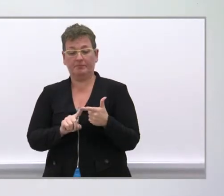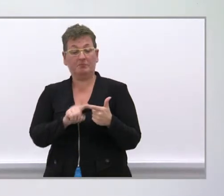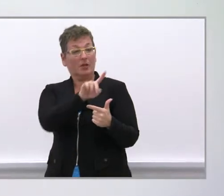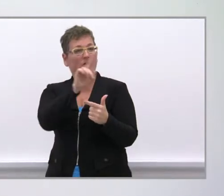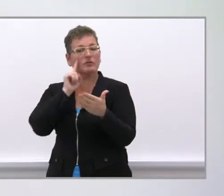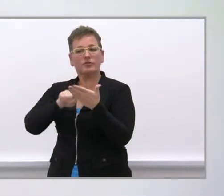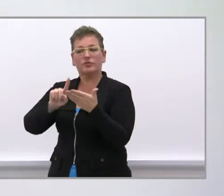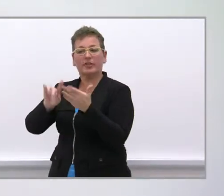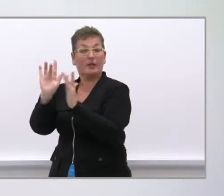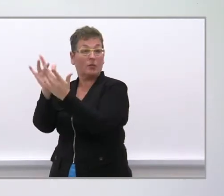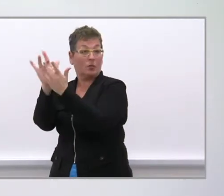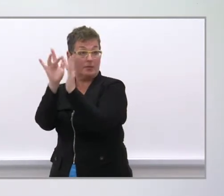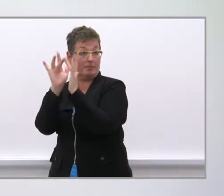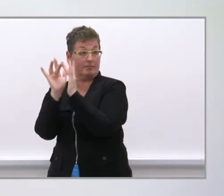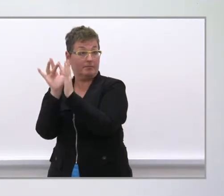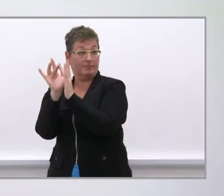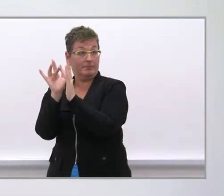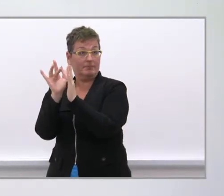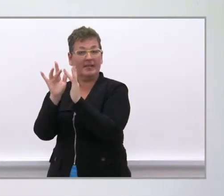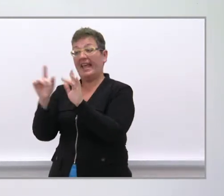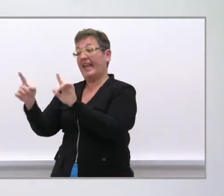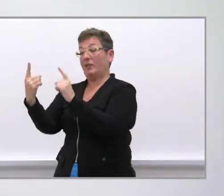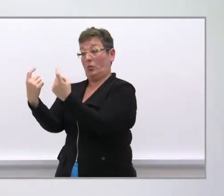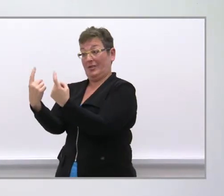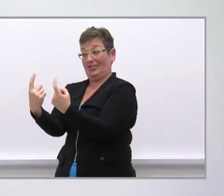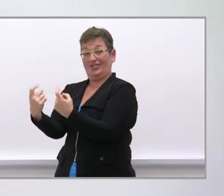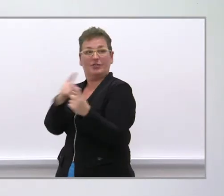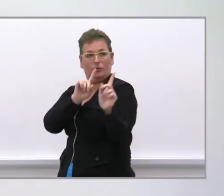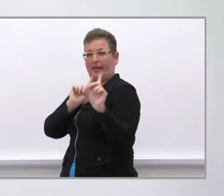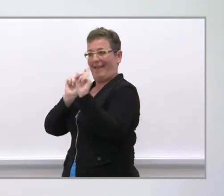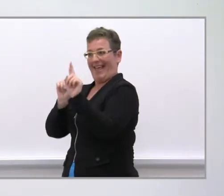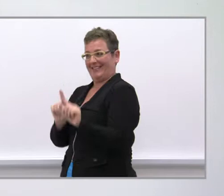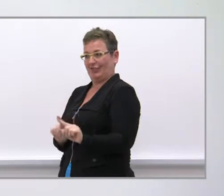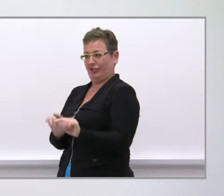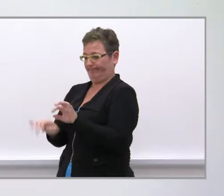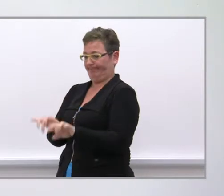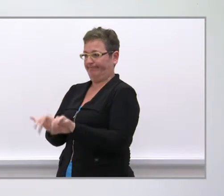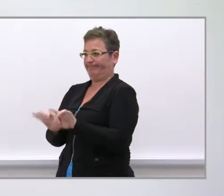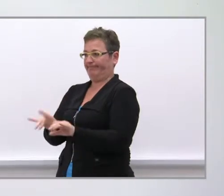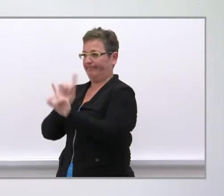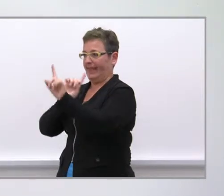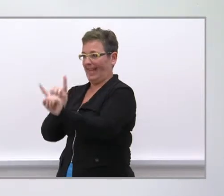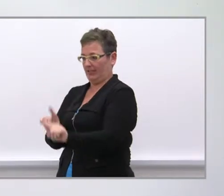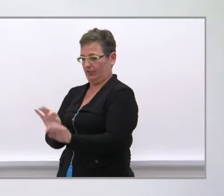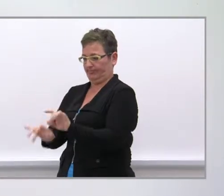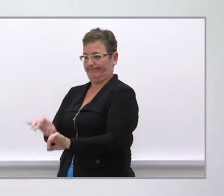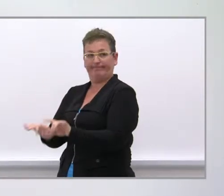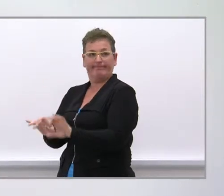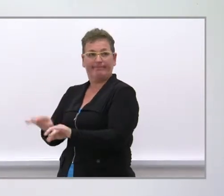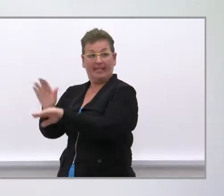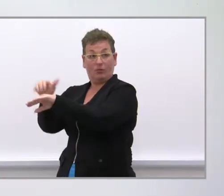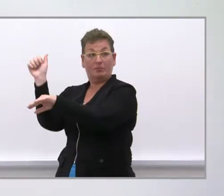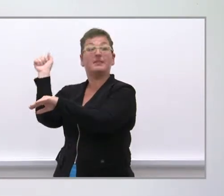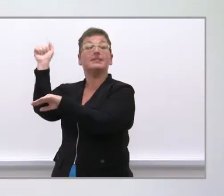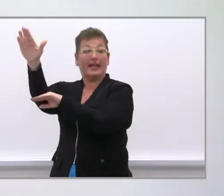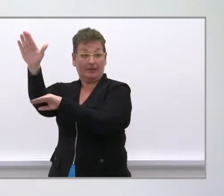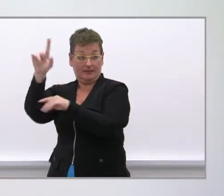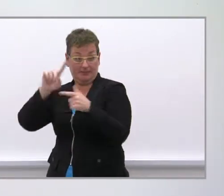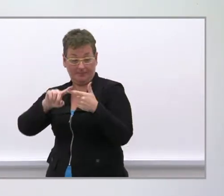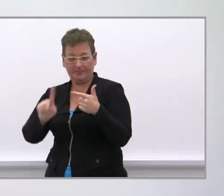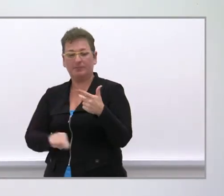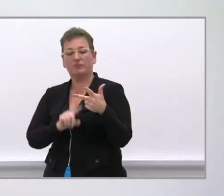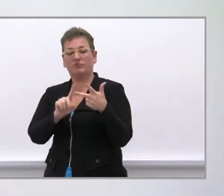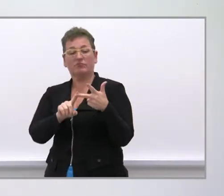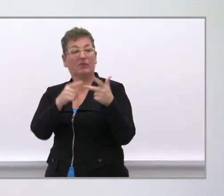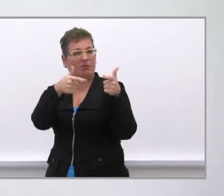website and answer the questions right on the website. Just type in your answers and it'll get sent in.